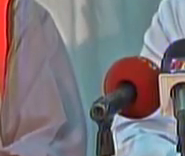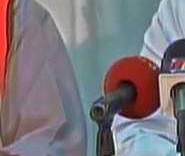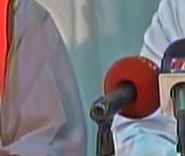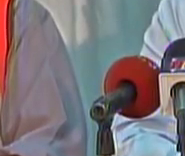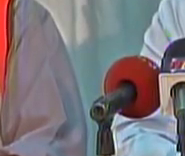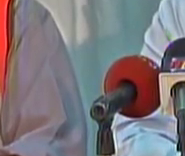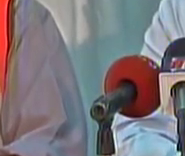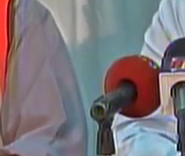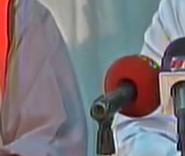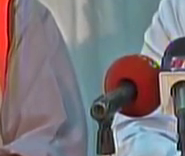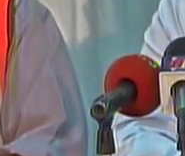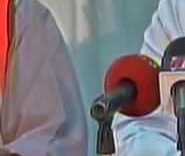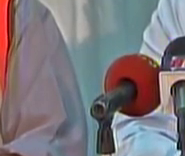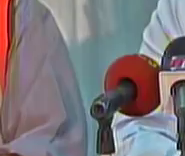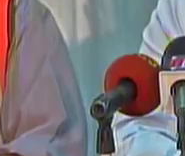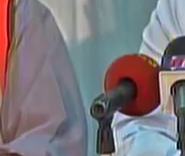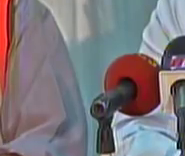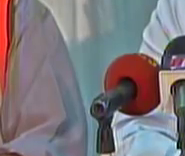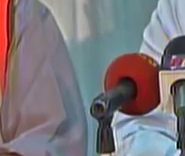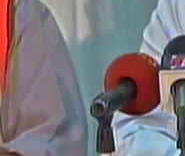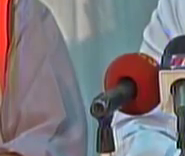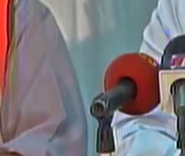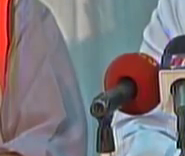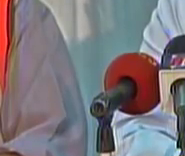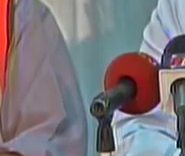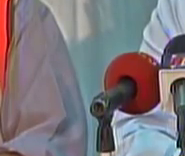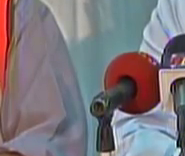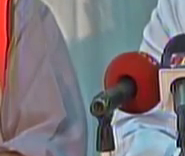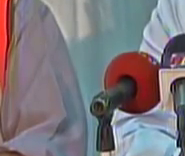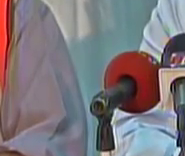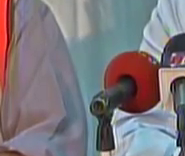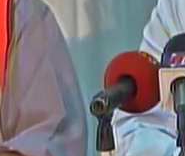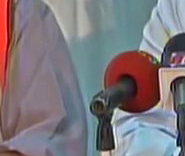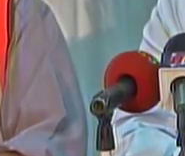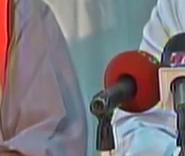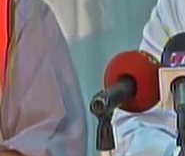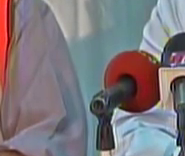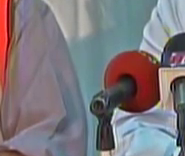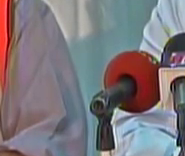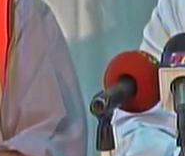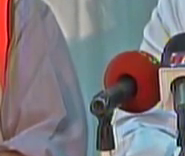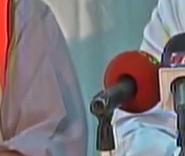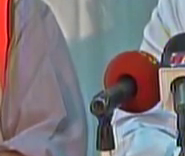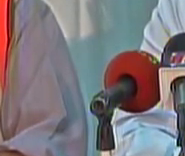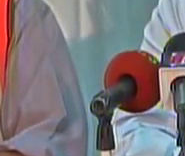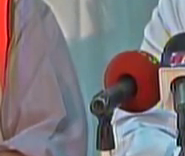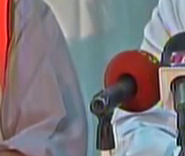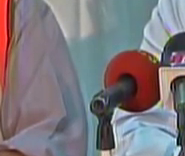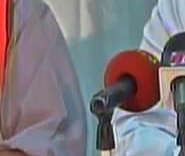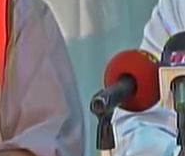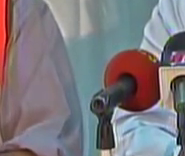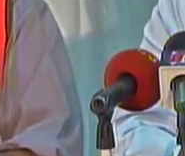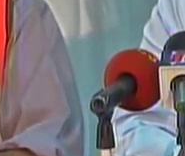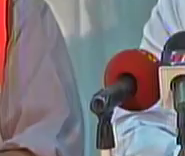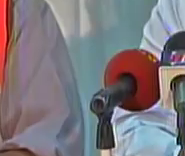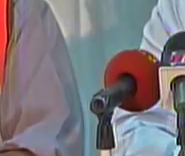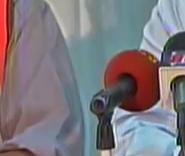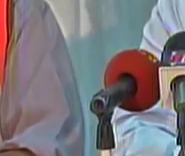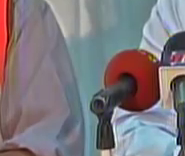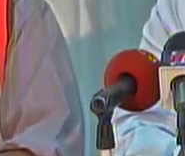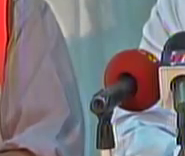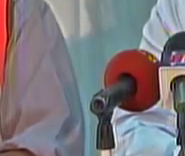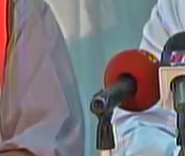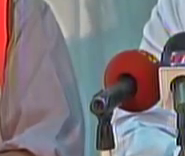cries and our pleas for persons to understand that at the current times we don't want to have to divert resources, we don't